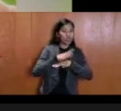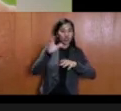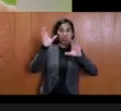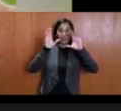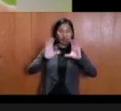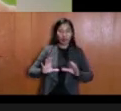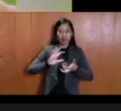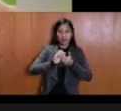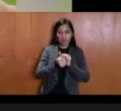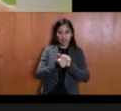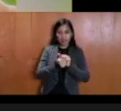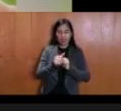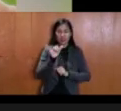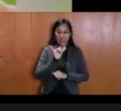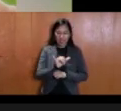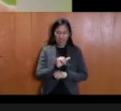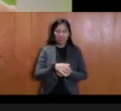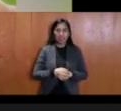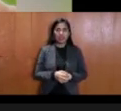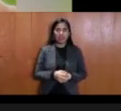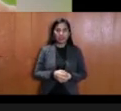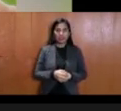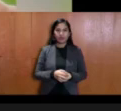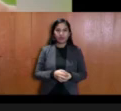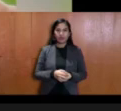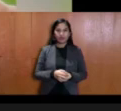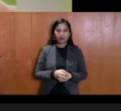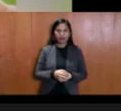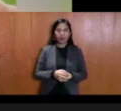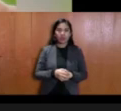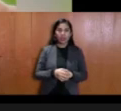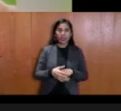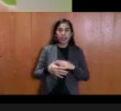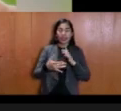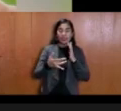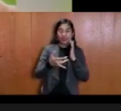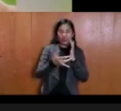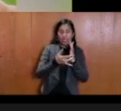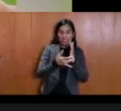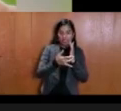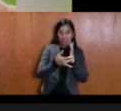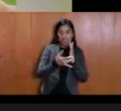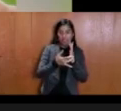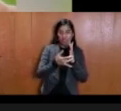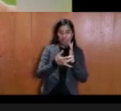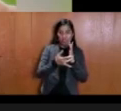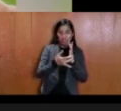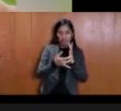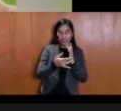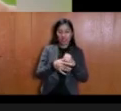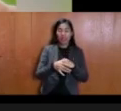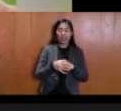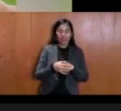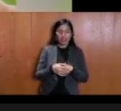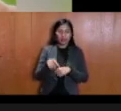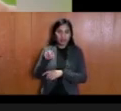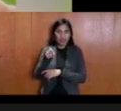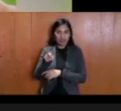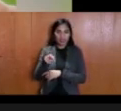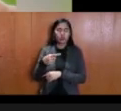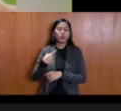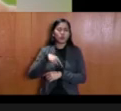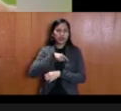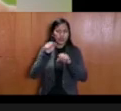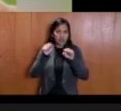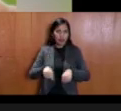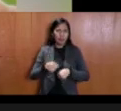also another area where this digital transformation is very much needed. And with that, I think we can create value.